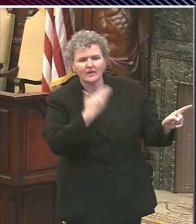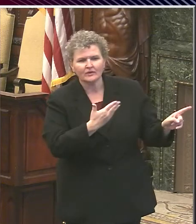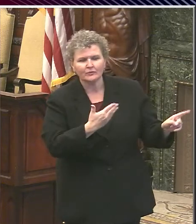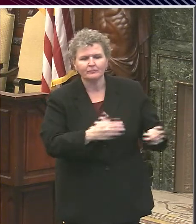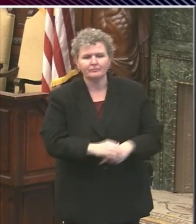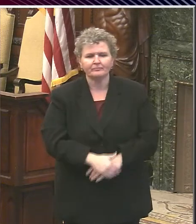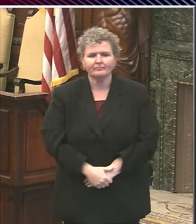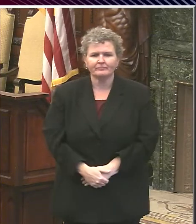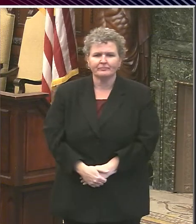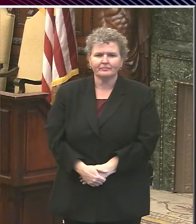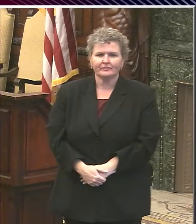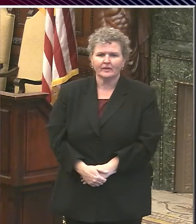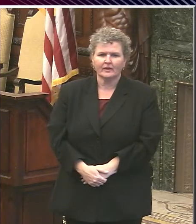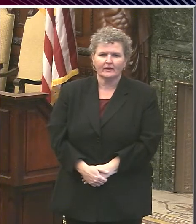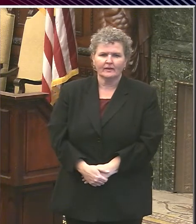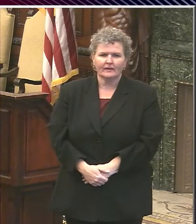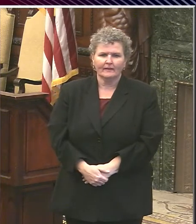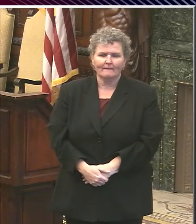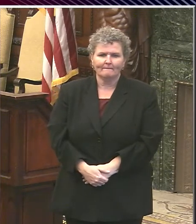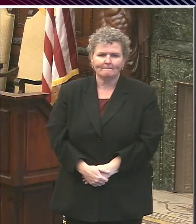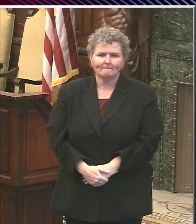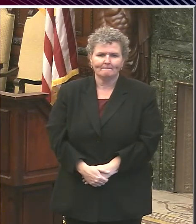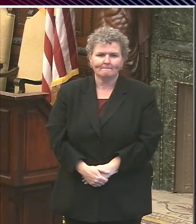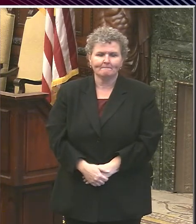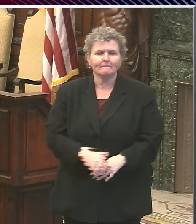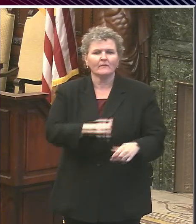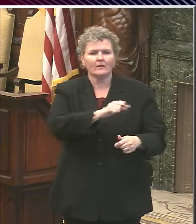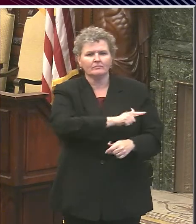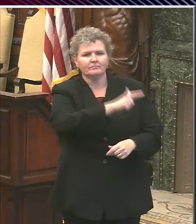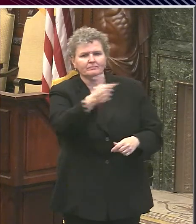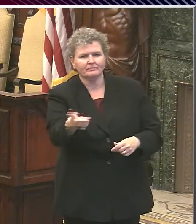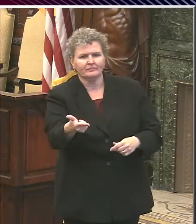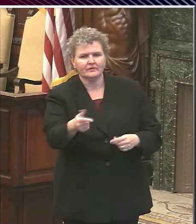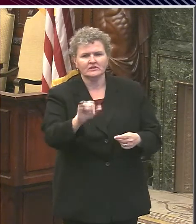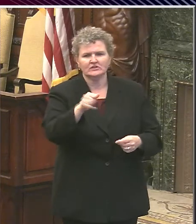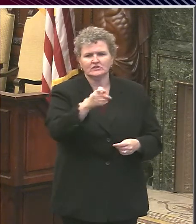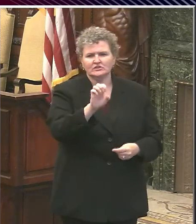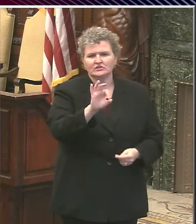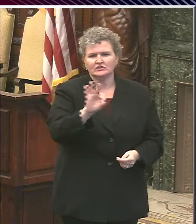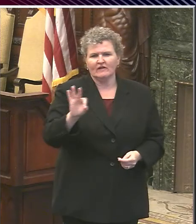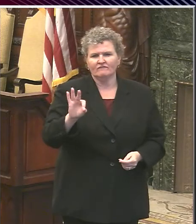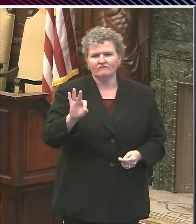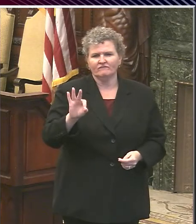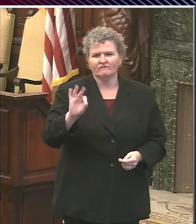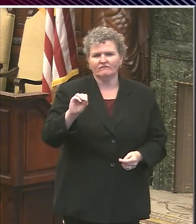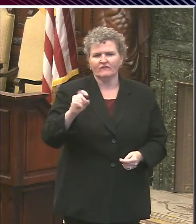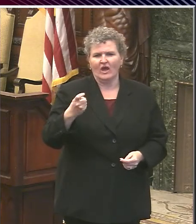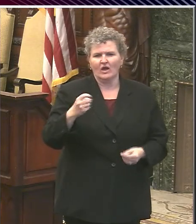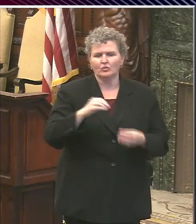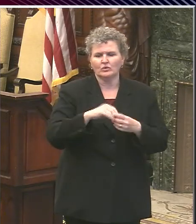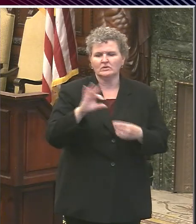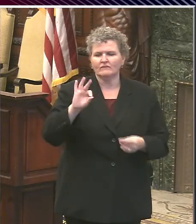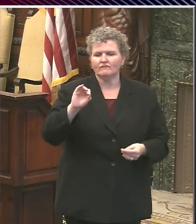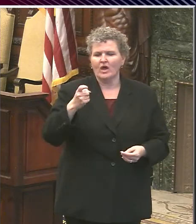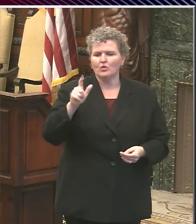Thank you, Natasha. We're going to go now to Jeff Cole of Fox 29.